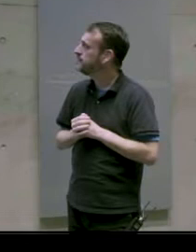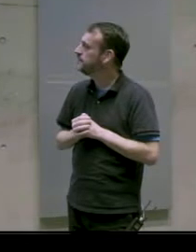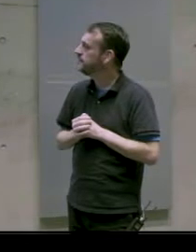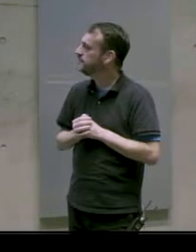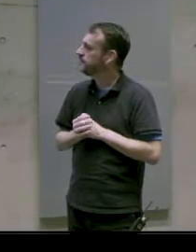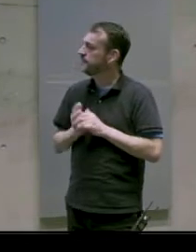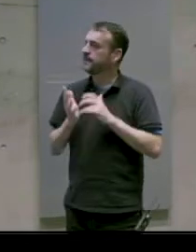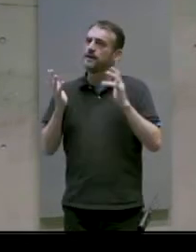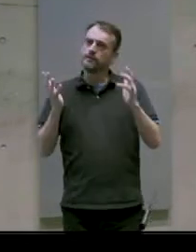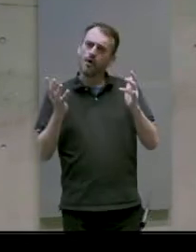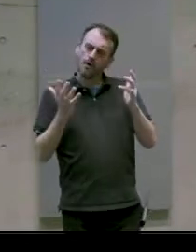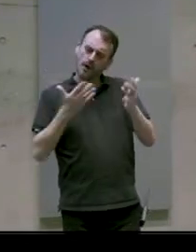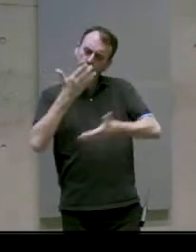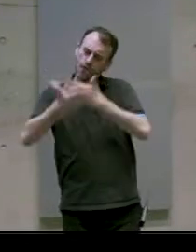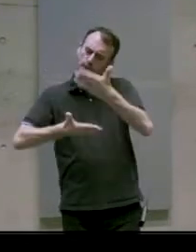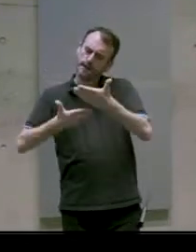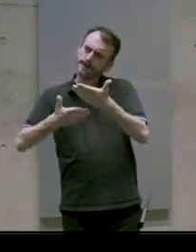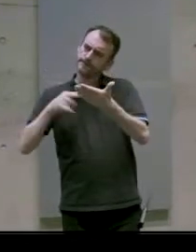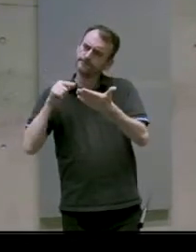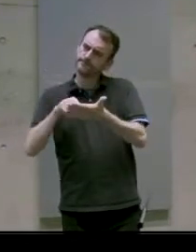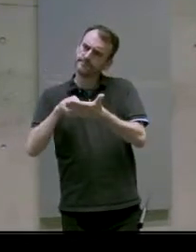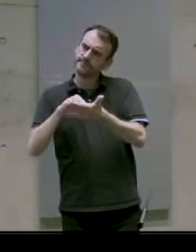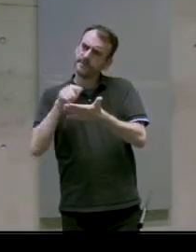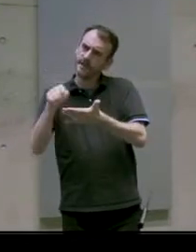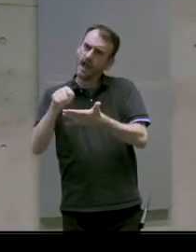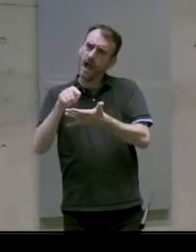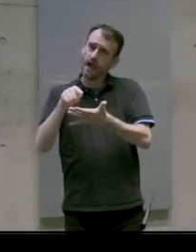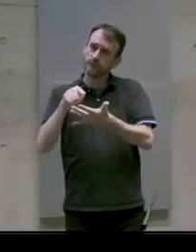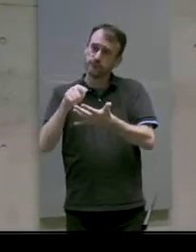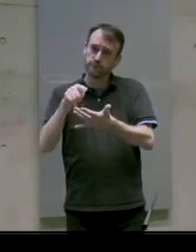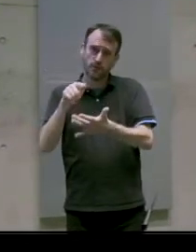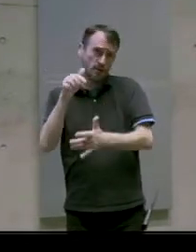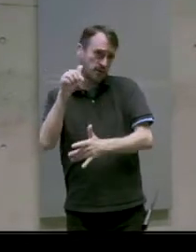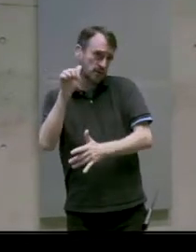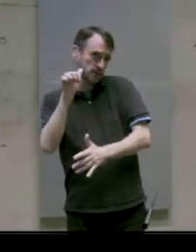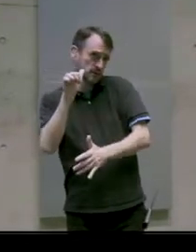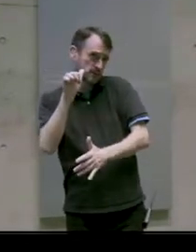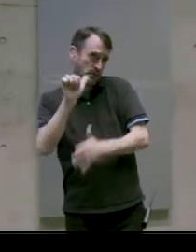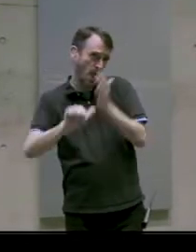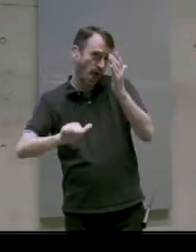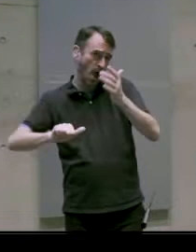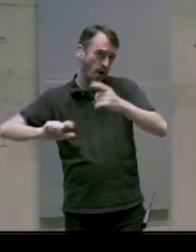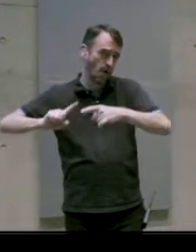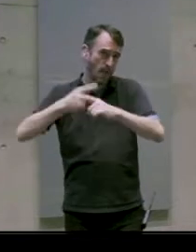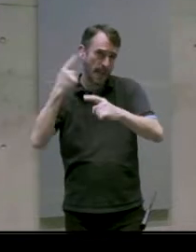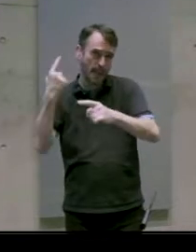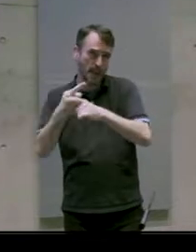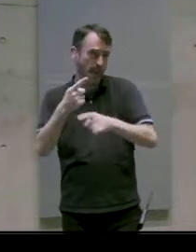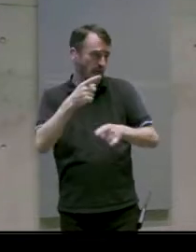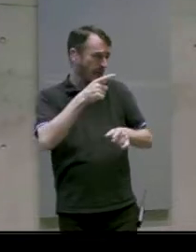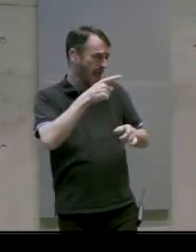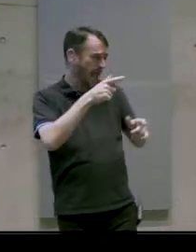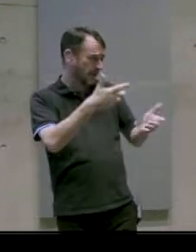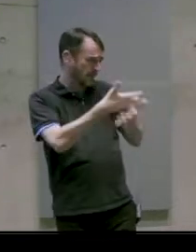In a story, it's like you've got to jump in fairly quickly and make sure that people understand what they're doing.